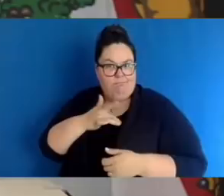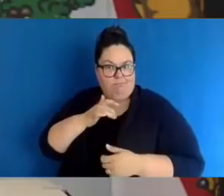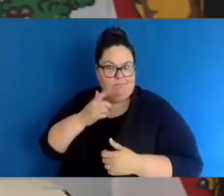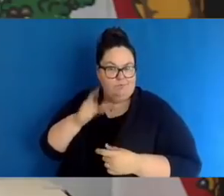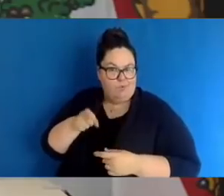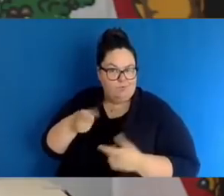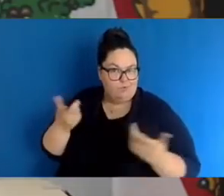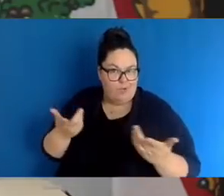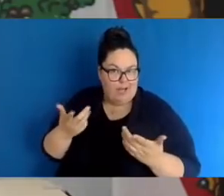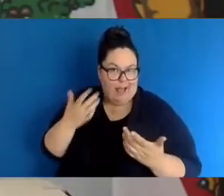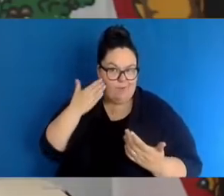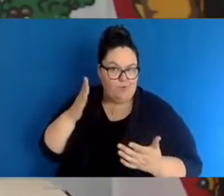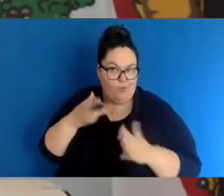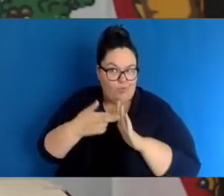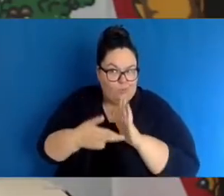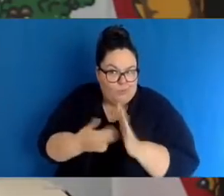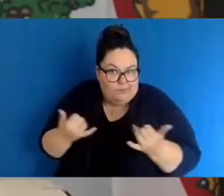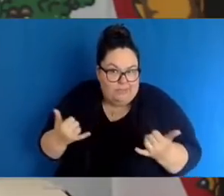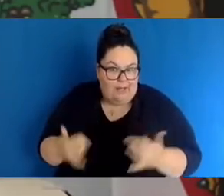Okay.